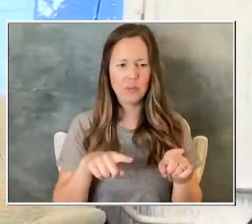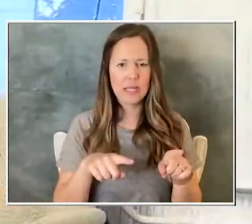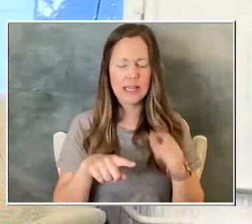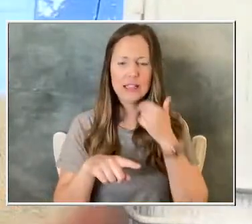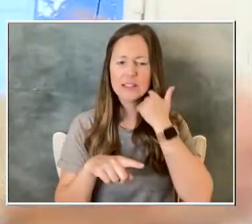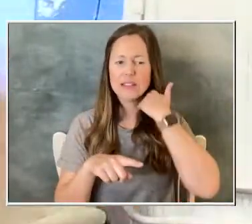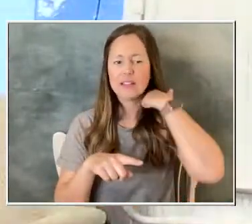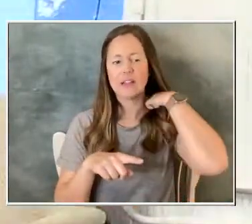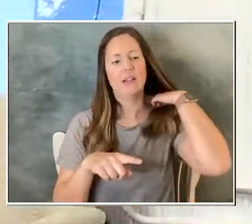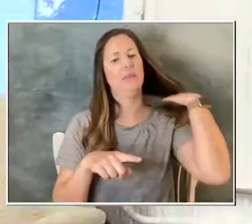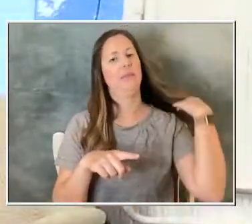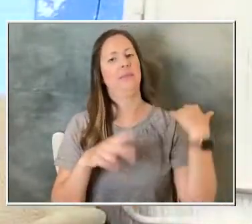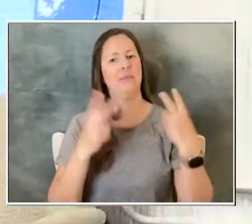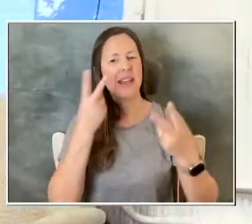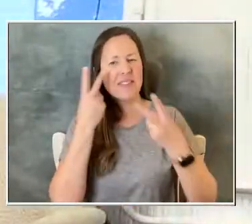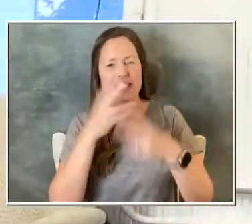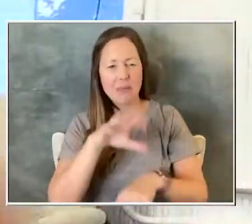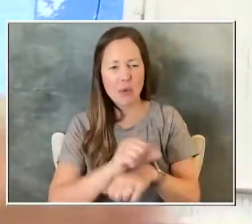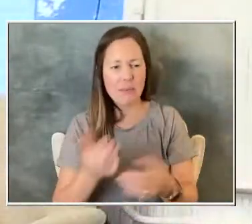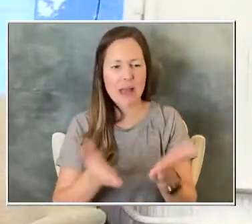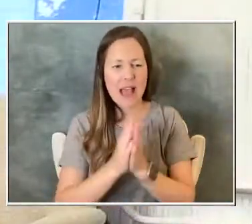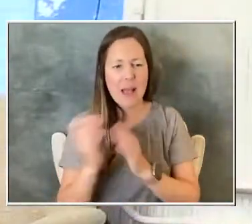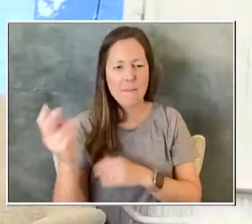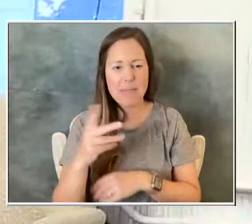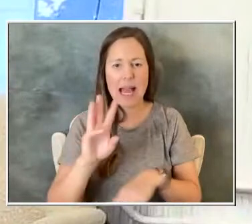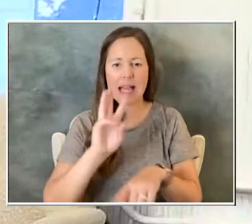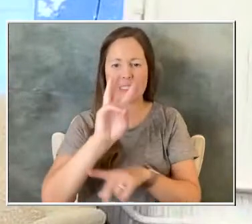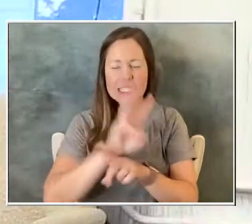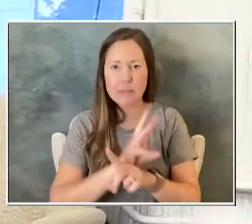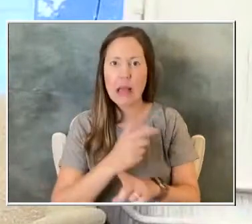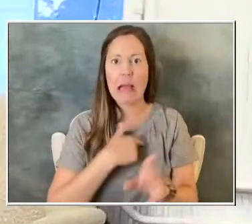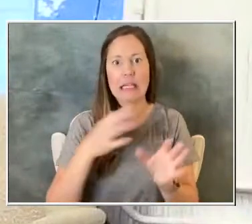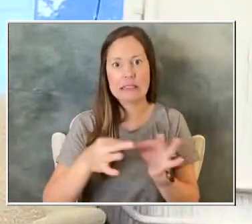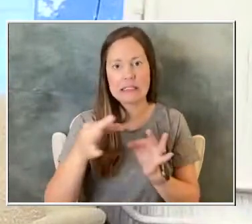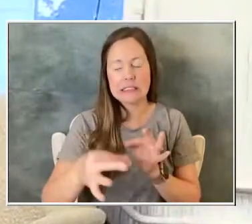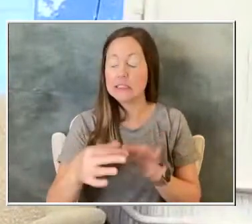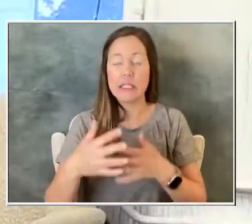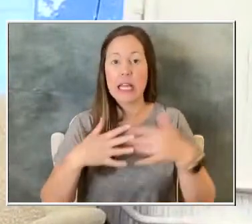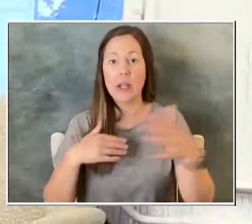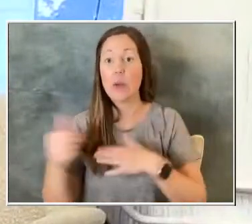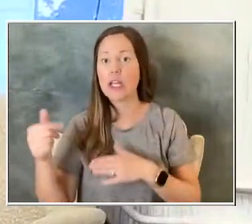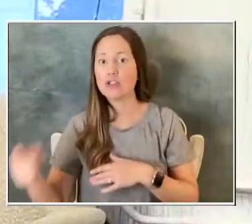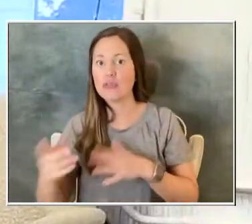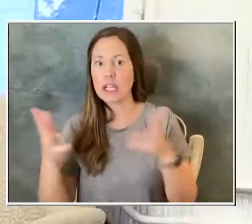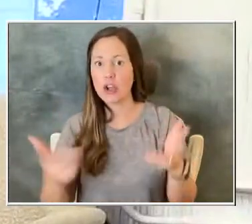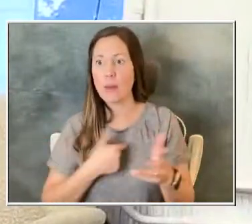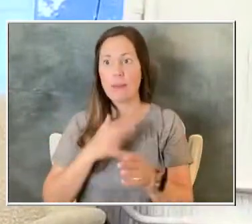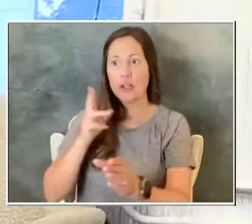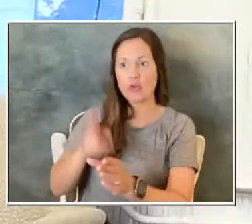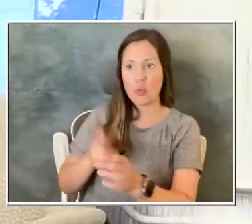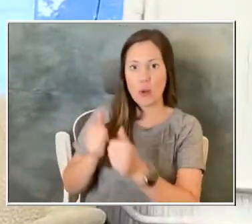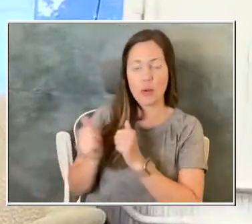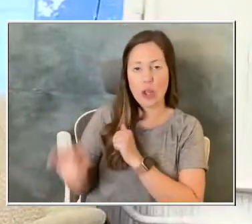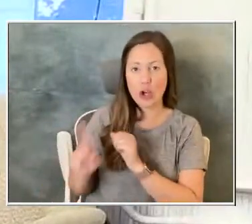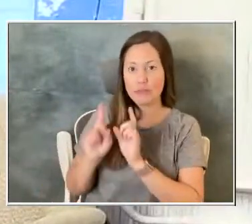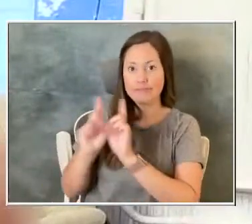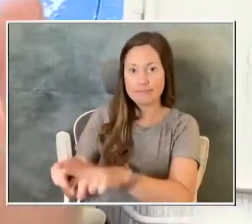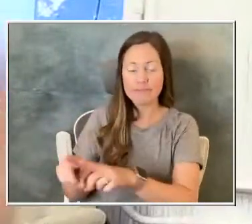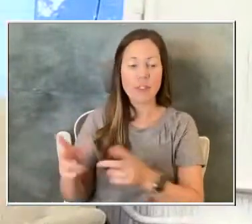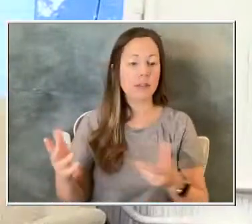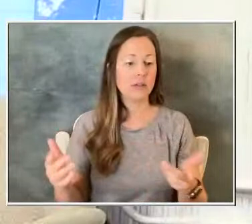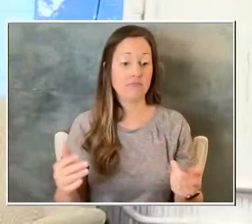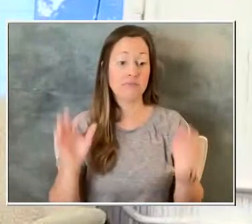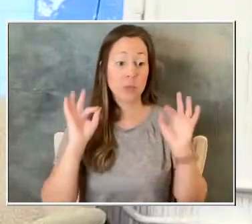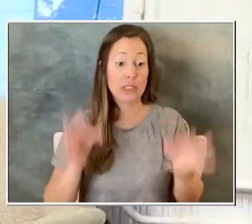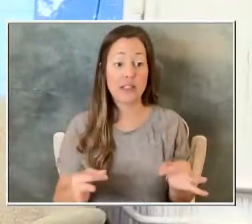gone for a visit and asked to come back within 6 months and kind of delayed it. So Loretta was encouraging me to go with her. And so we just decided,